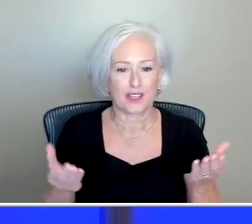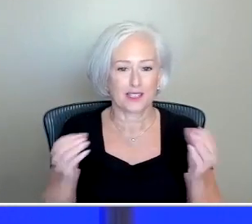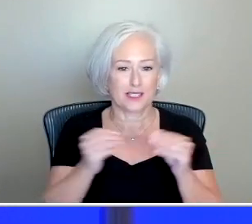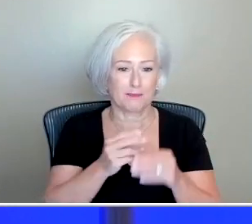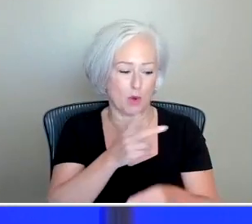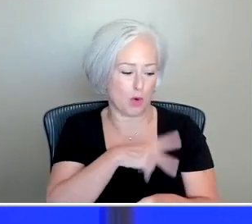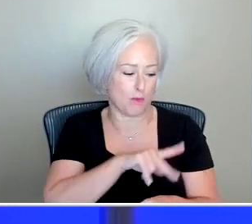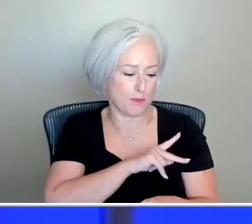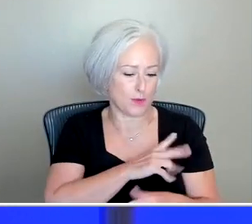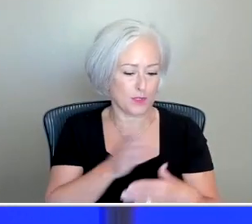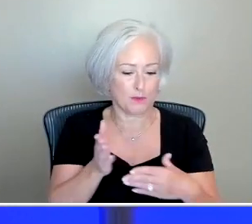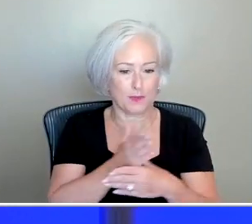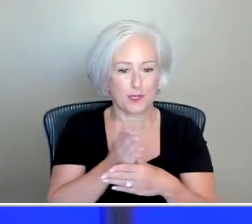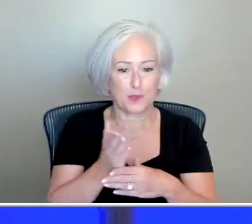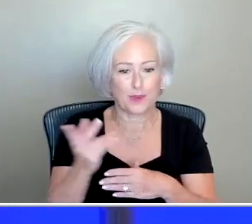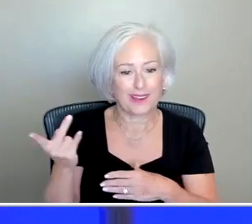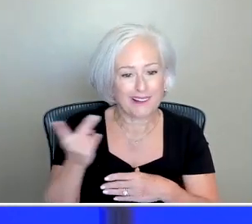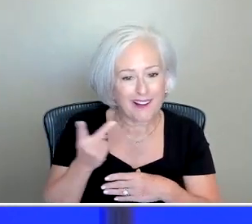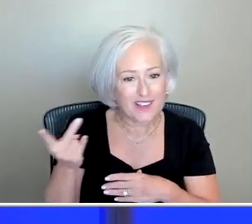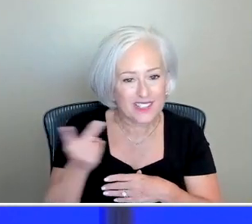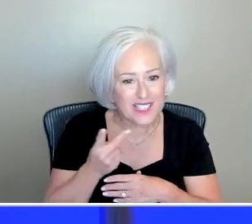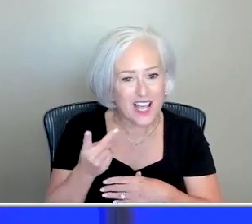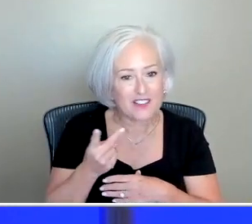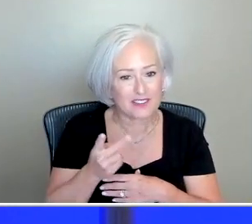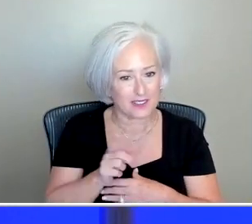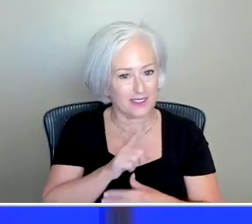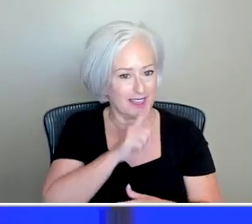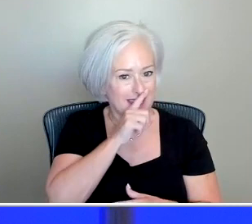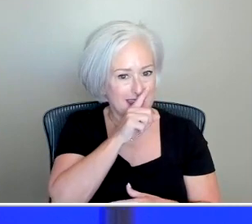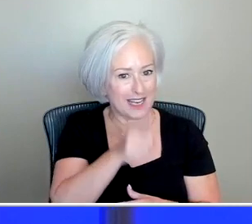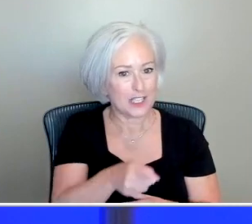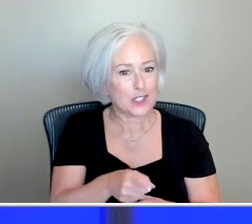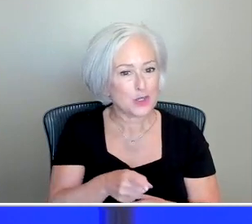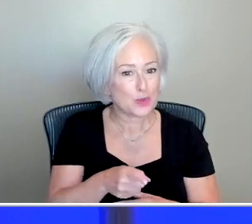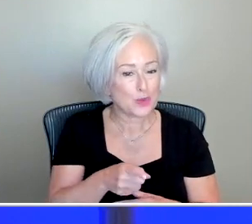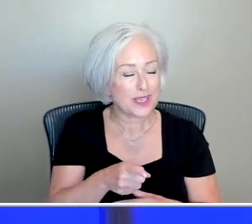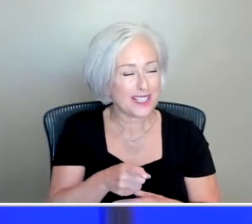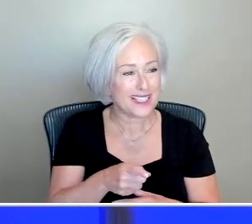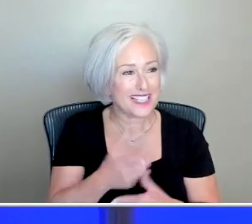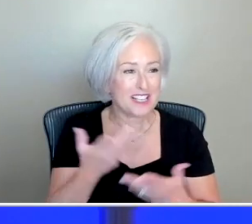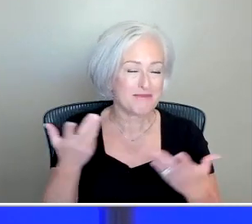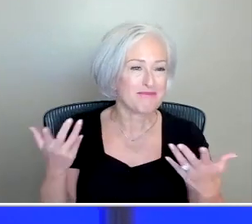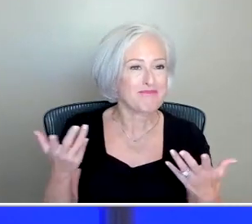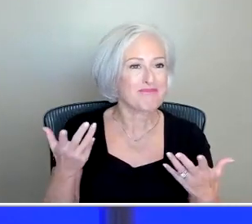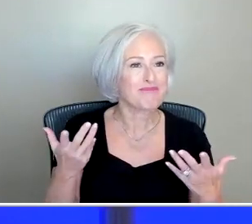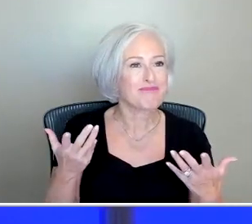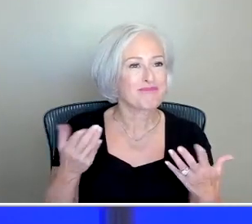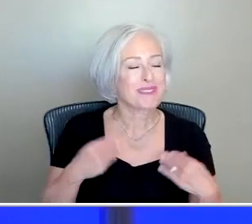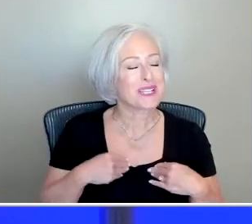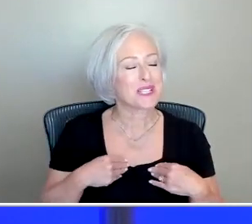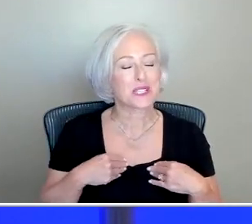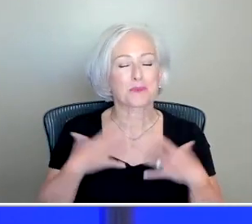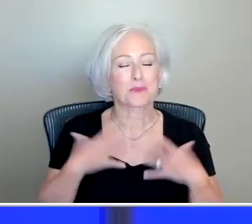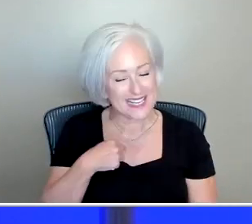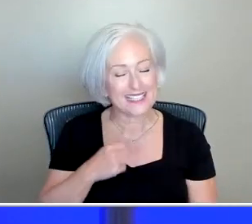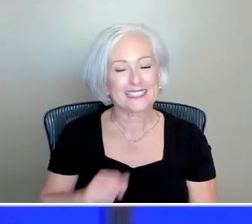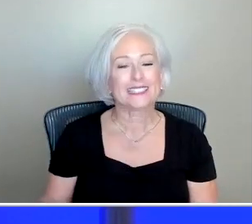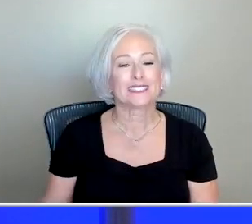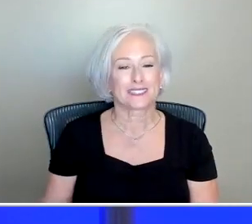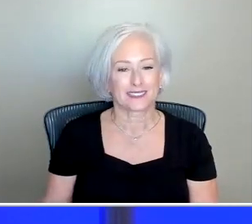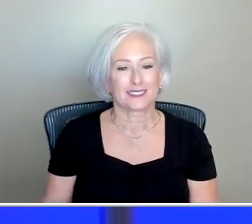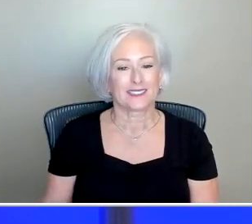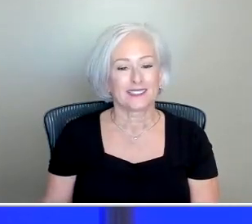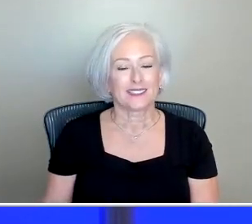ourselves. And it's really been, I'll say, inspirational for me as well, being